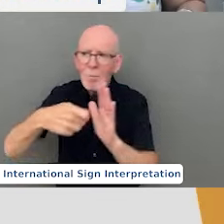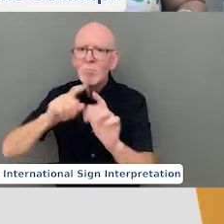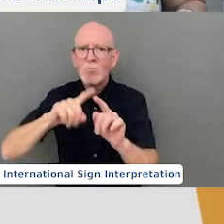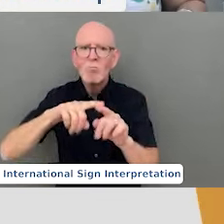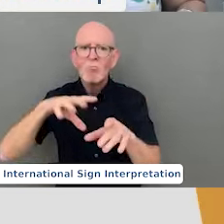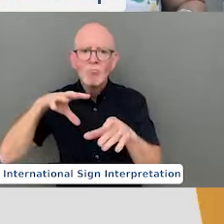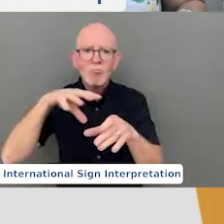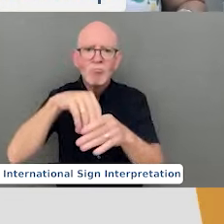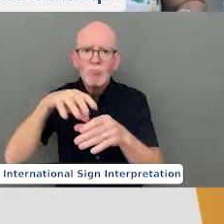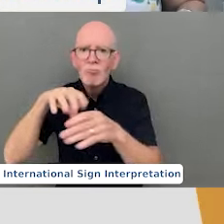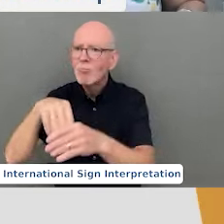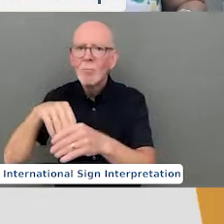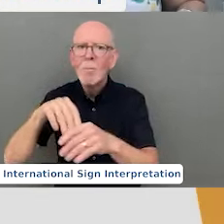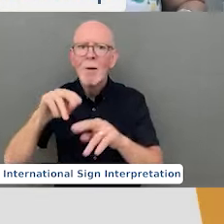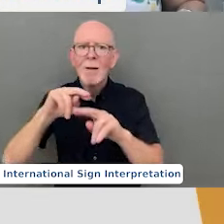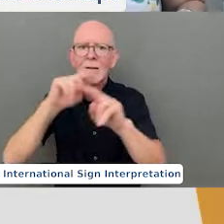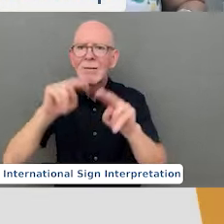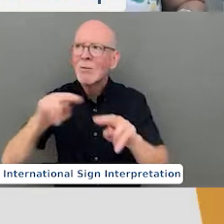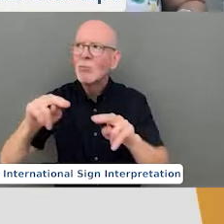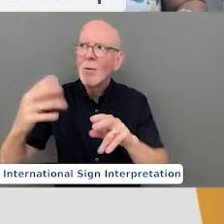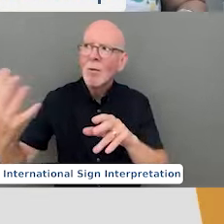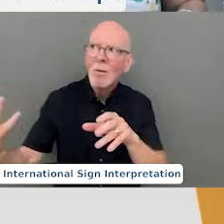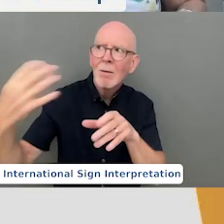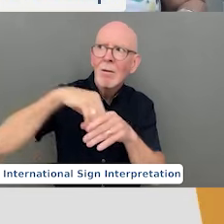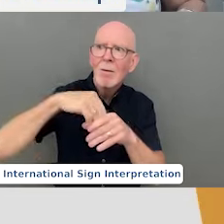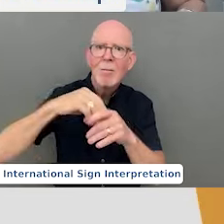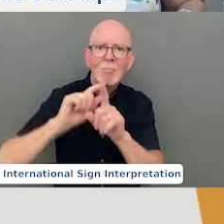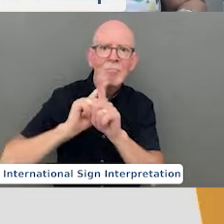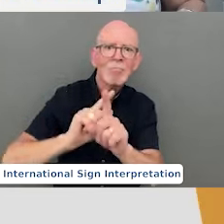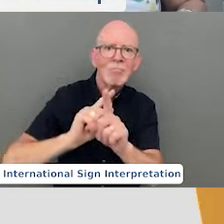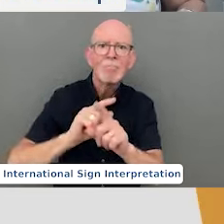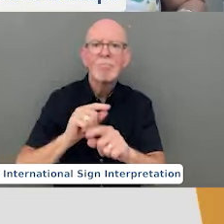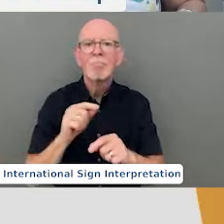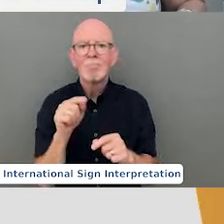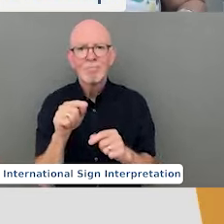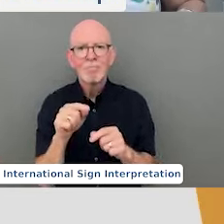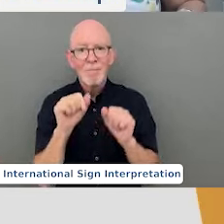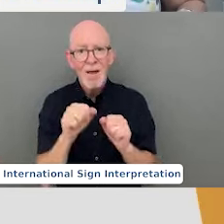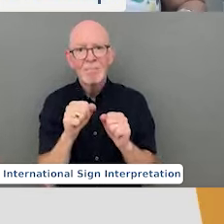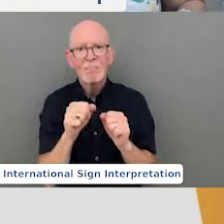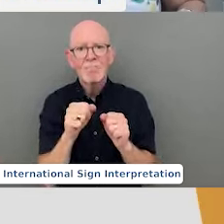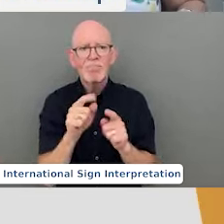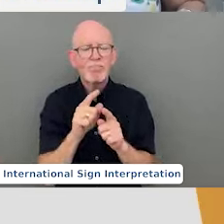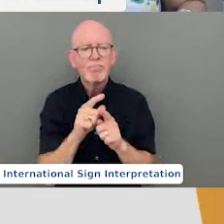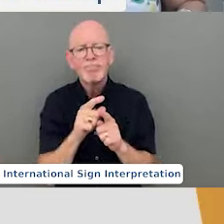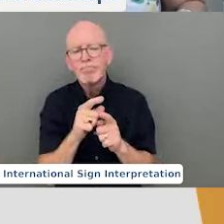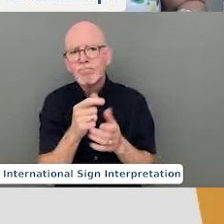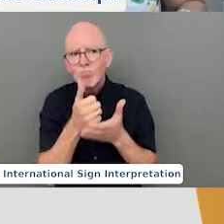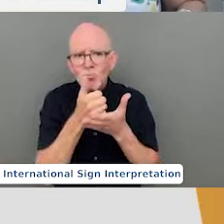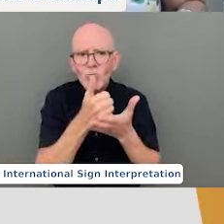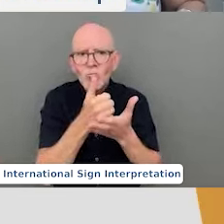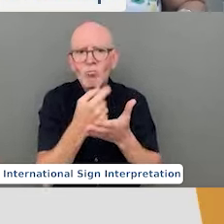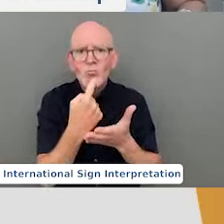the development of policies, in the development of programs, and in the implementation of national ethics.